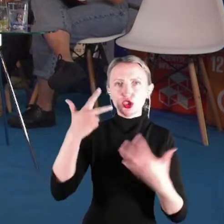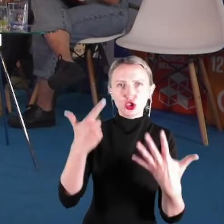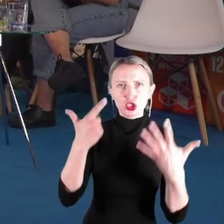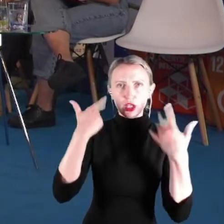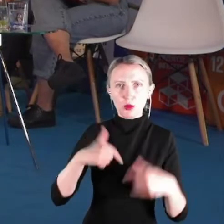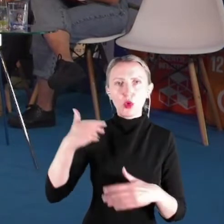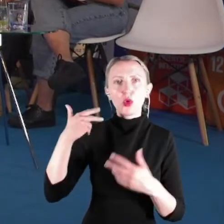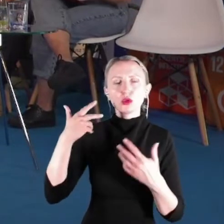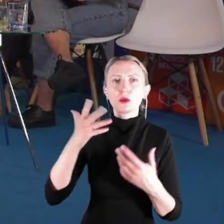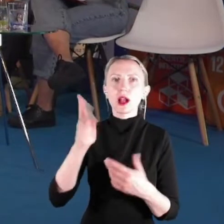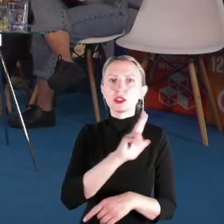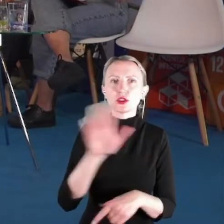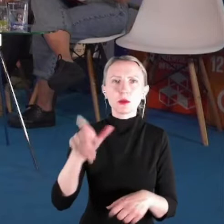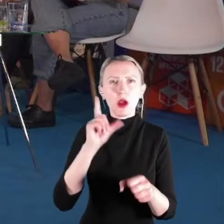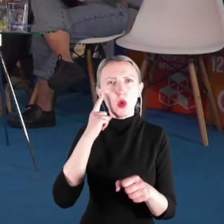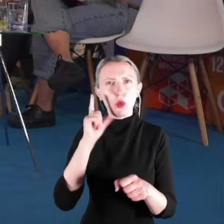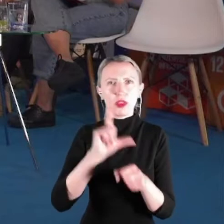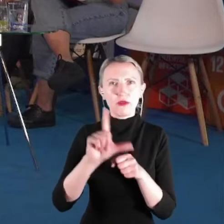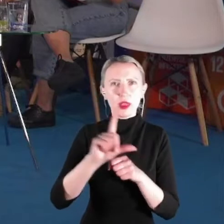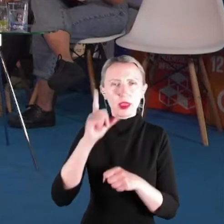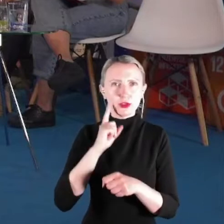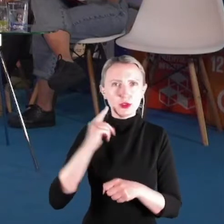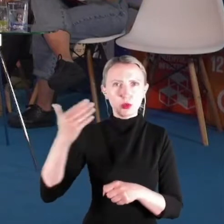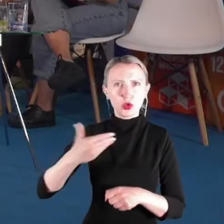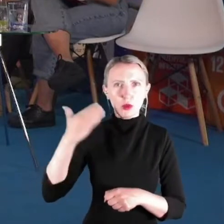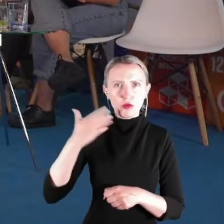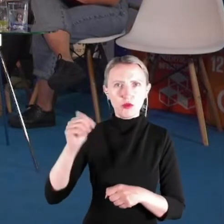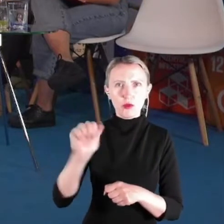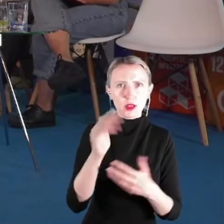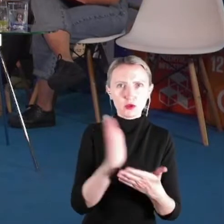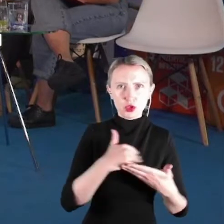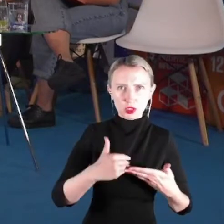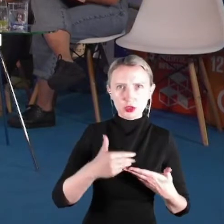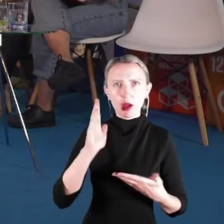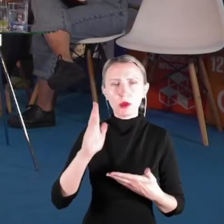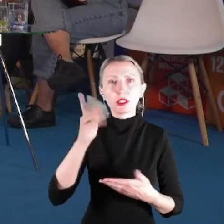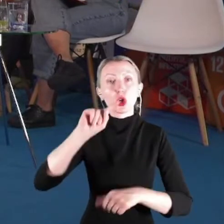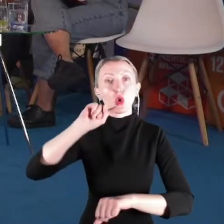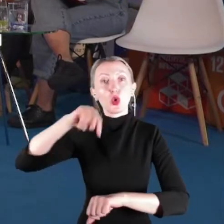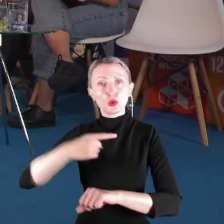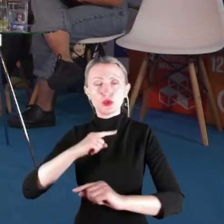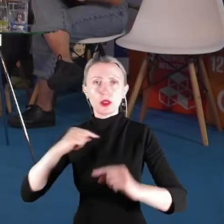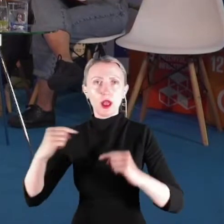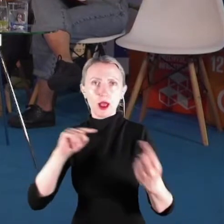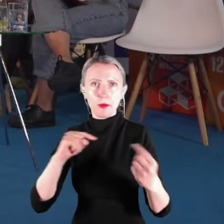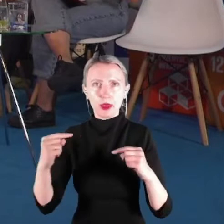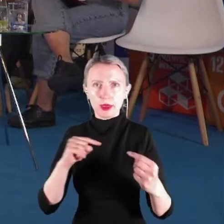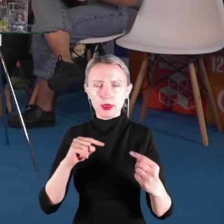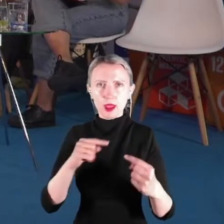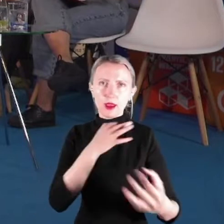first part. And then we will have 1 hour to debate, to ask questions. So the first part is